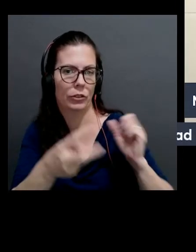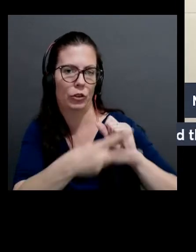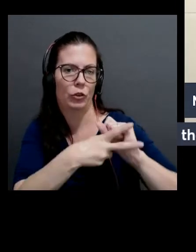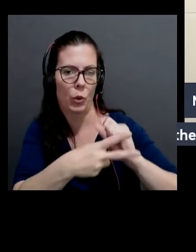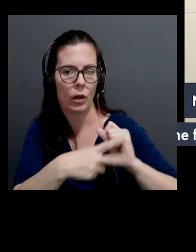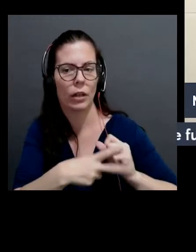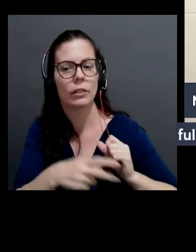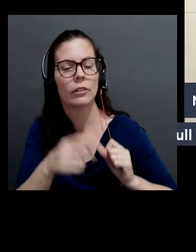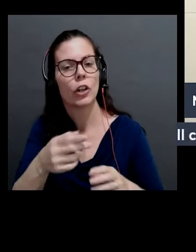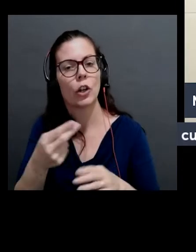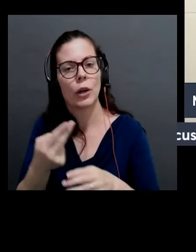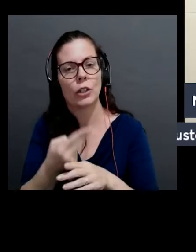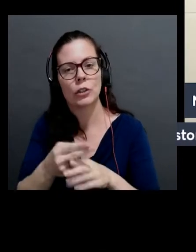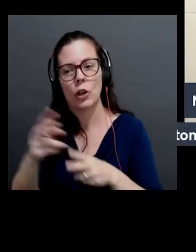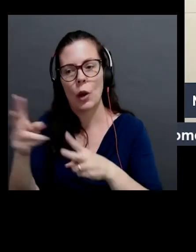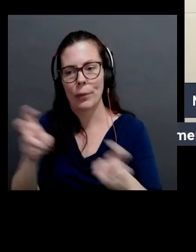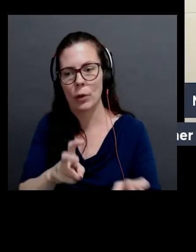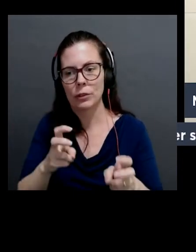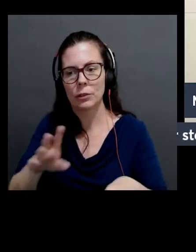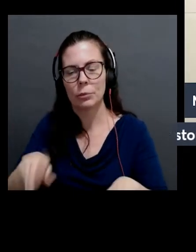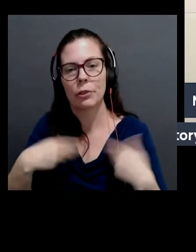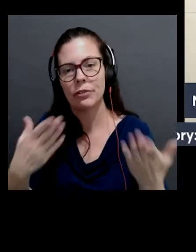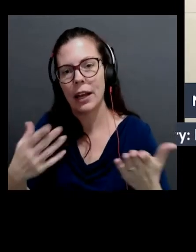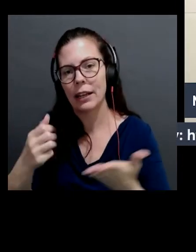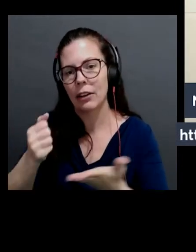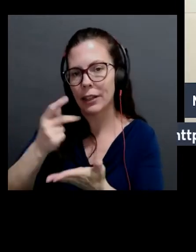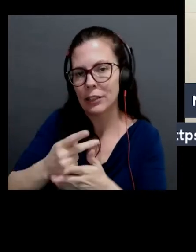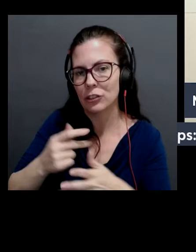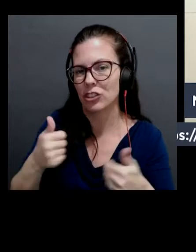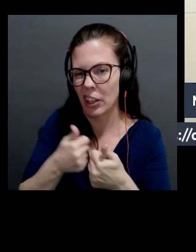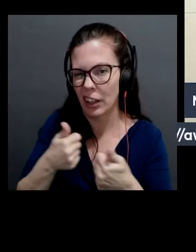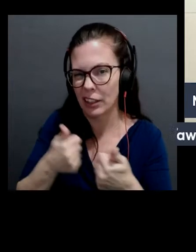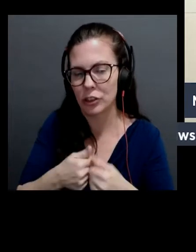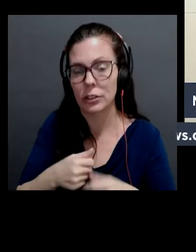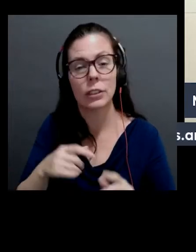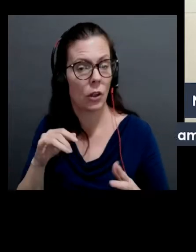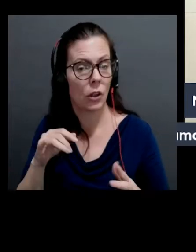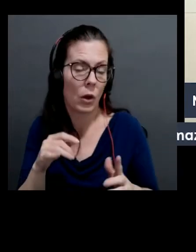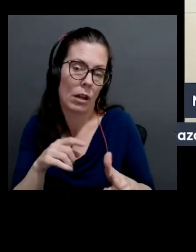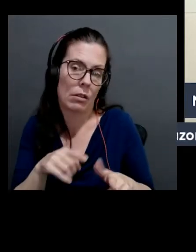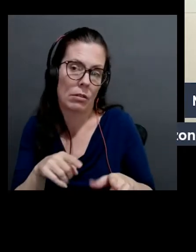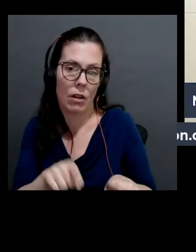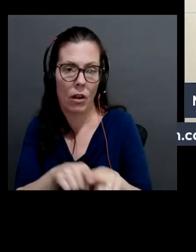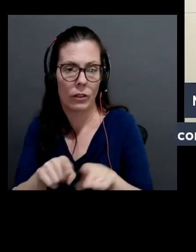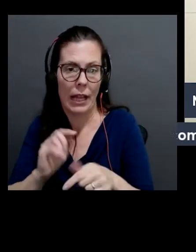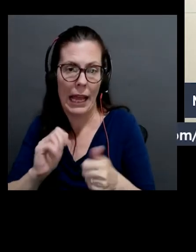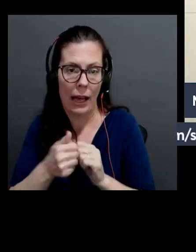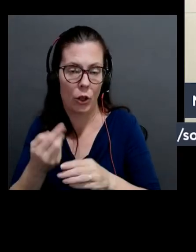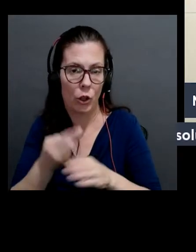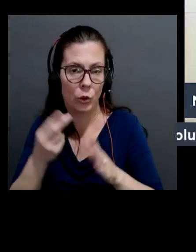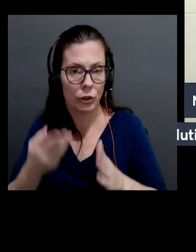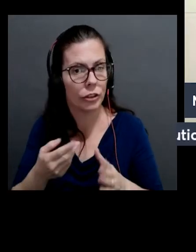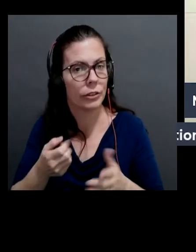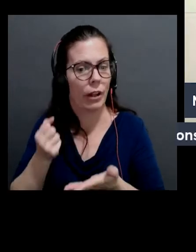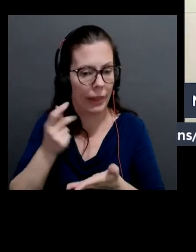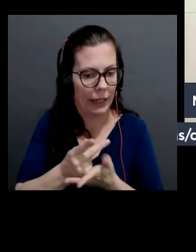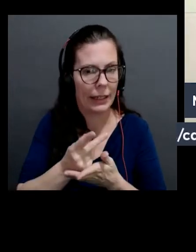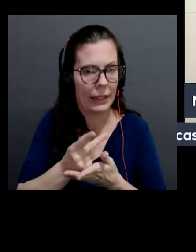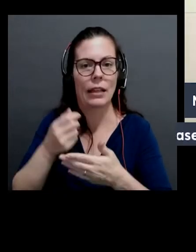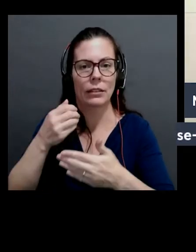provide some sort of authentication challenges. But ultimately, how do users authenticate and get authorized to your application?